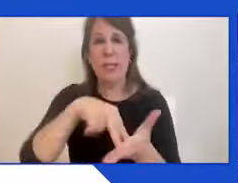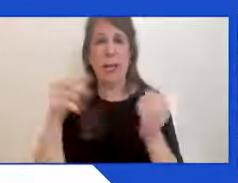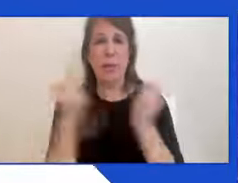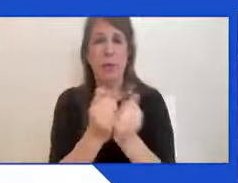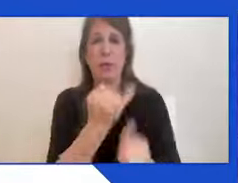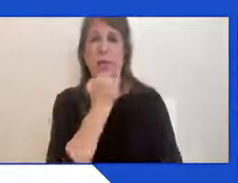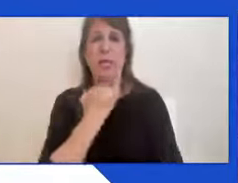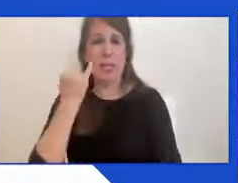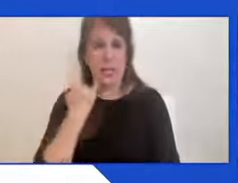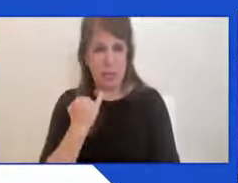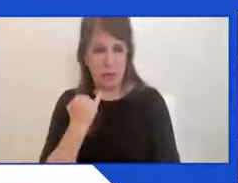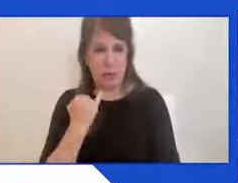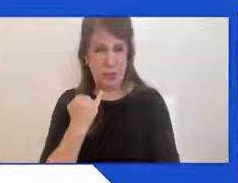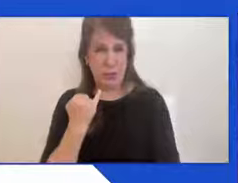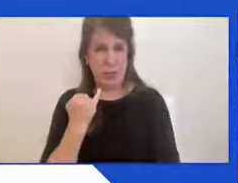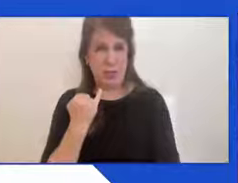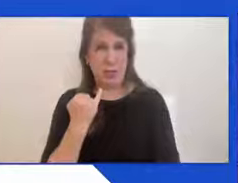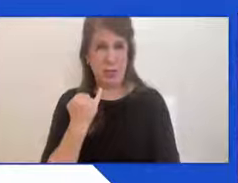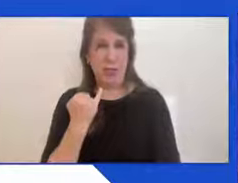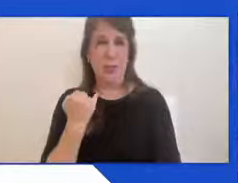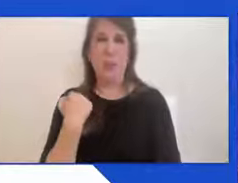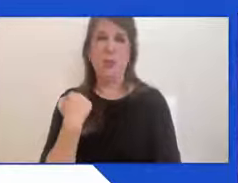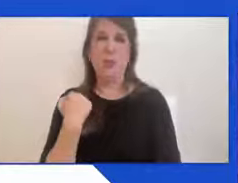stand with Israel.